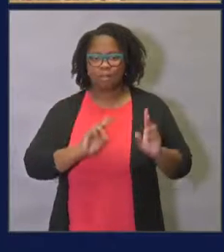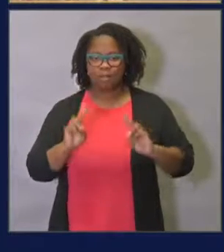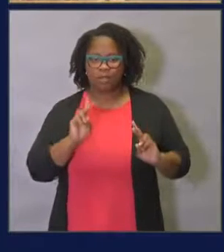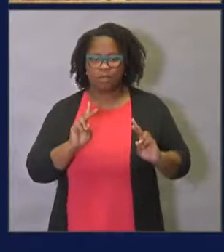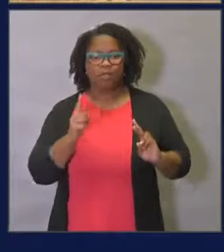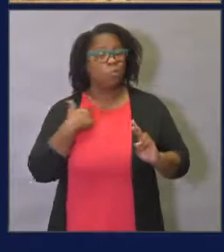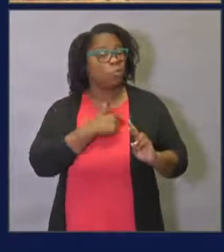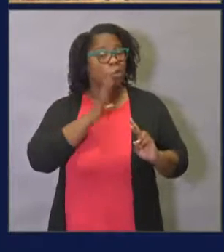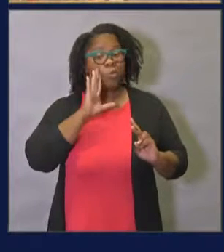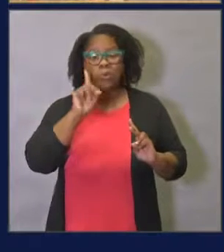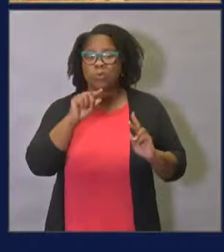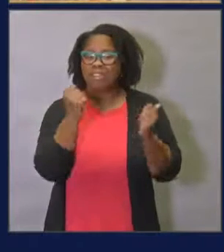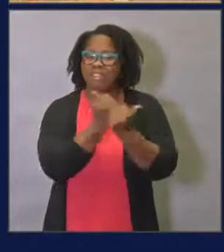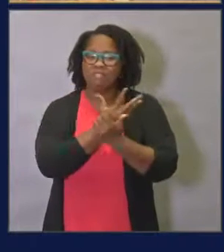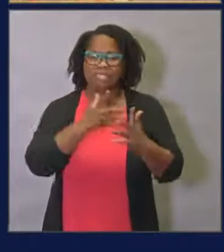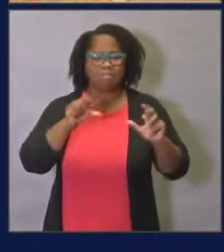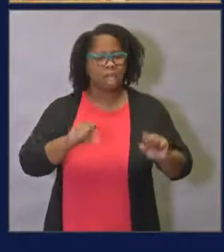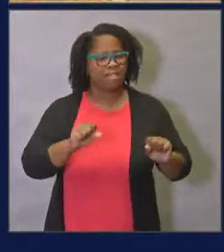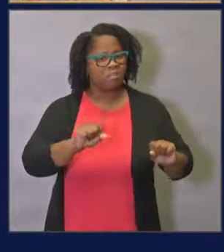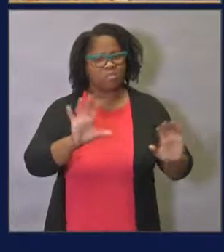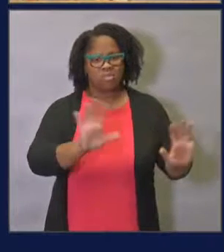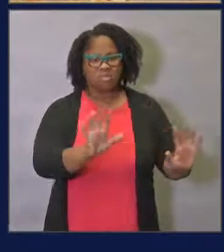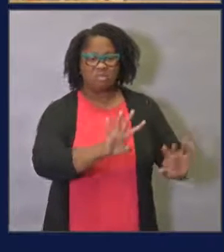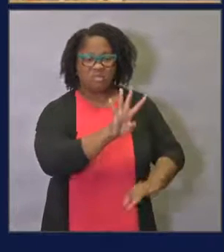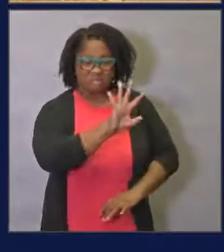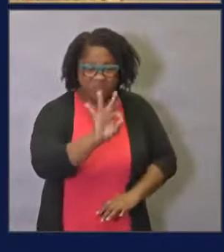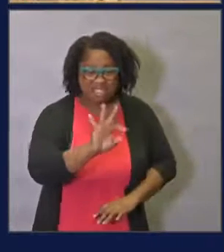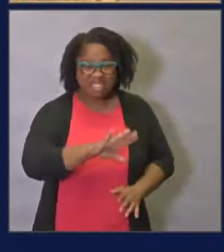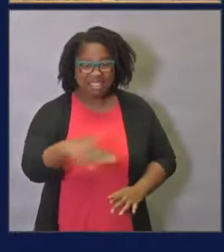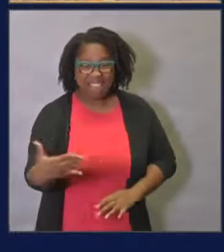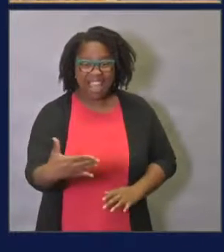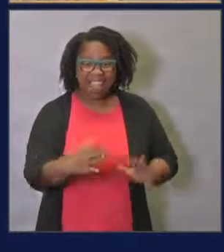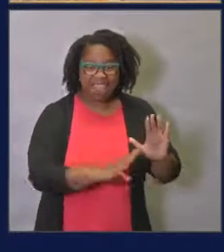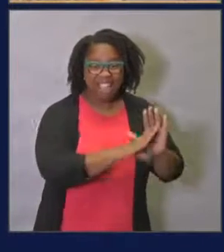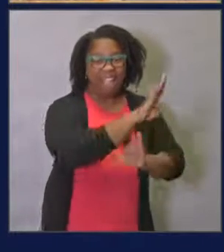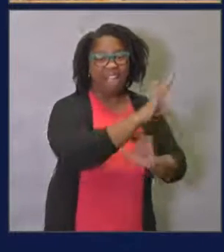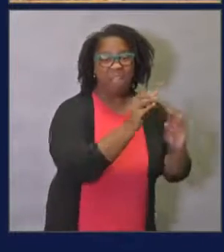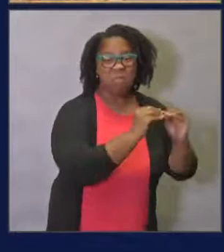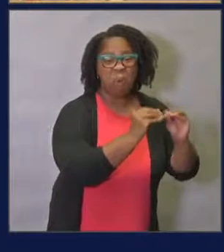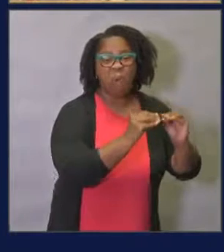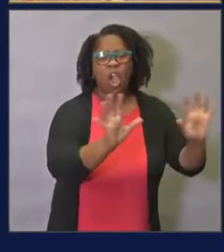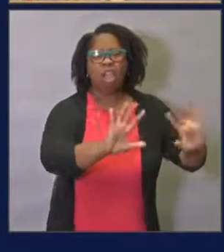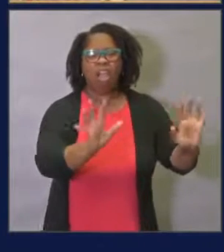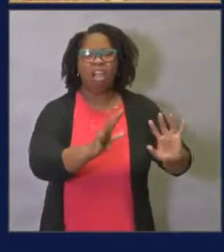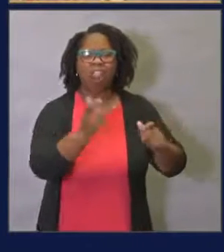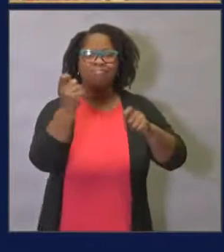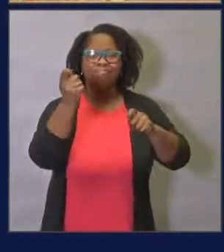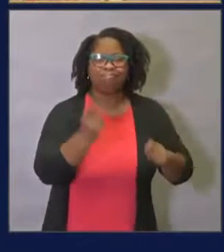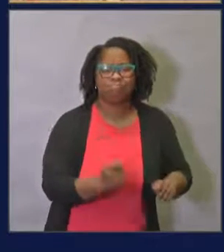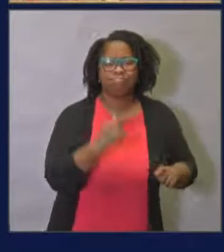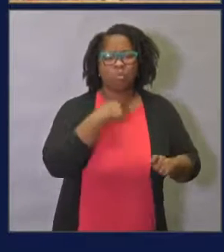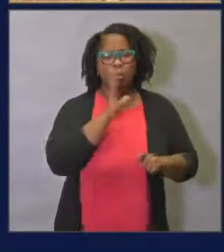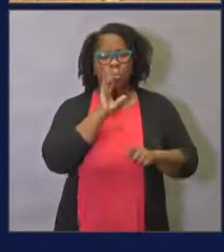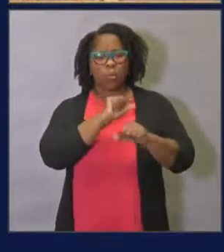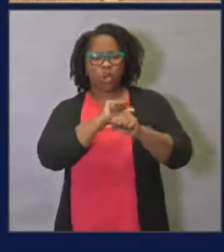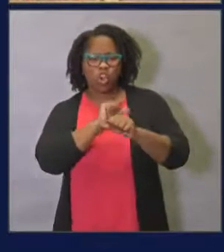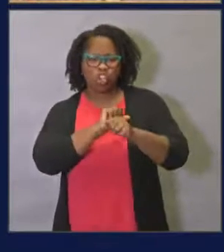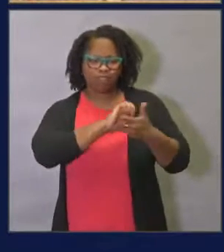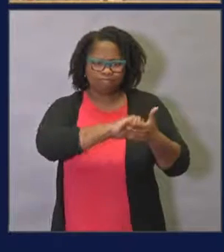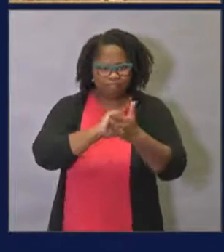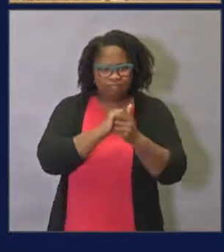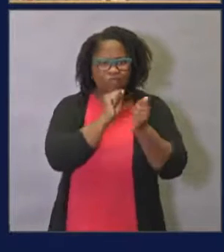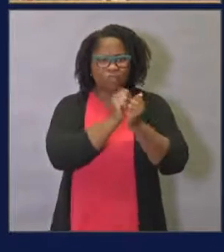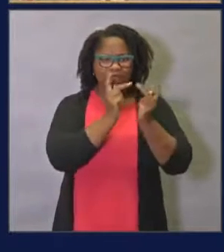everything we can to make sure that this does not continue to rise, as we work with the facilities and collaborate with all of